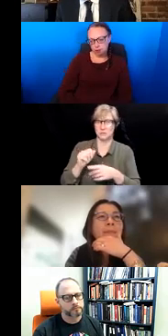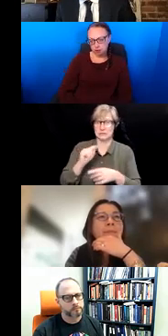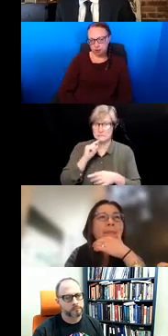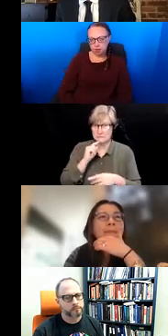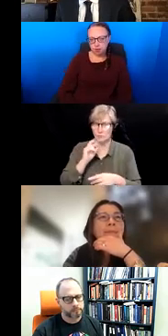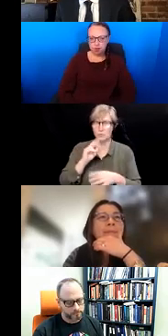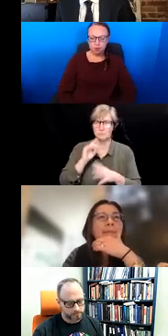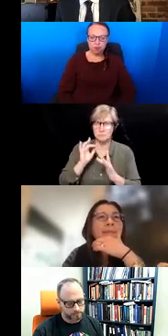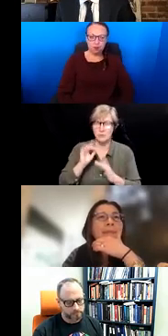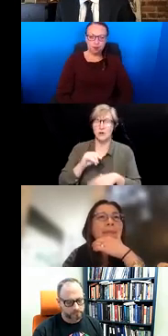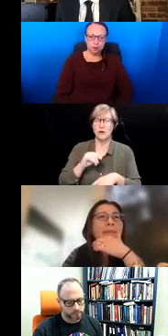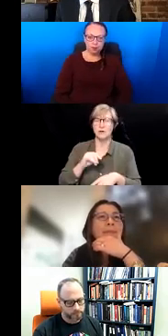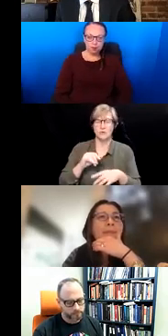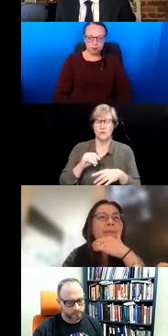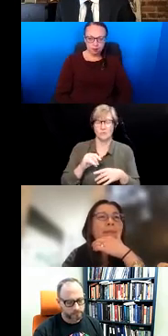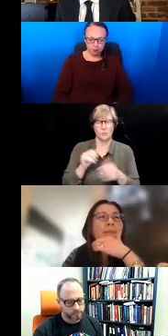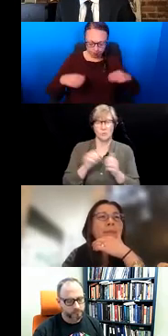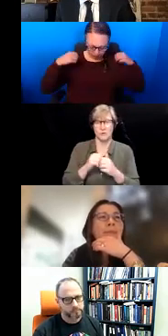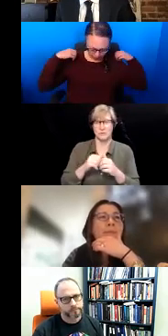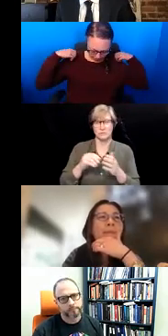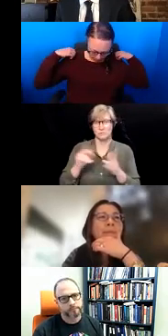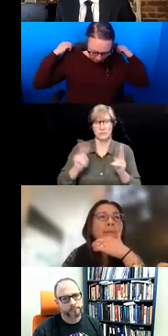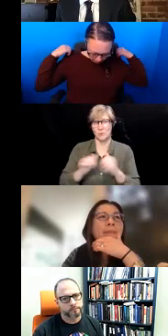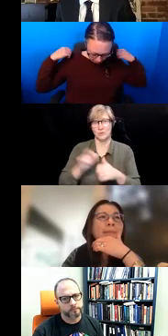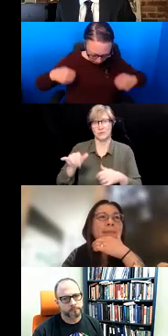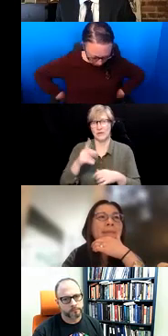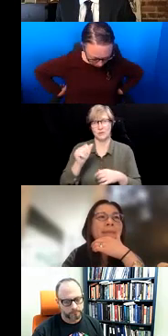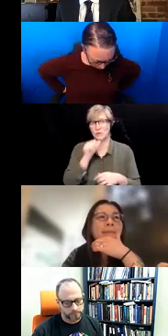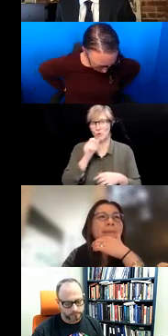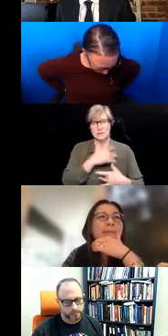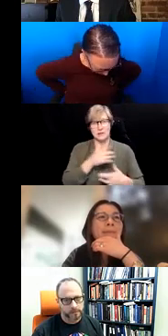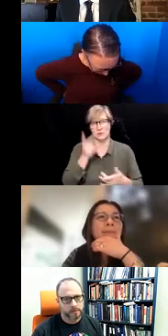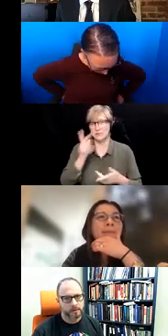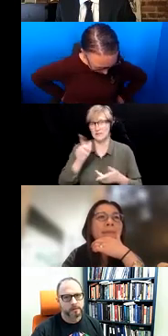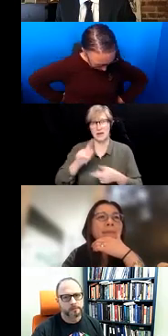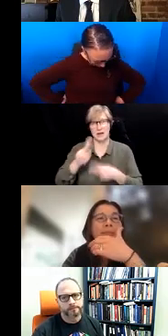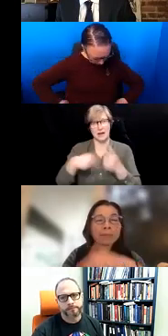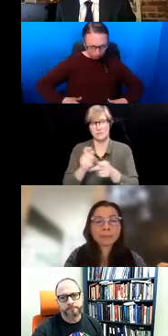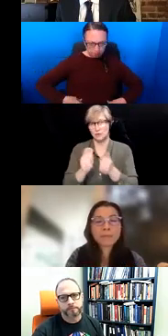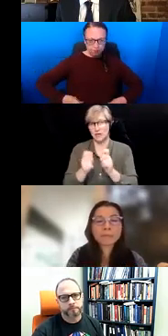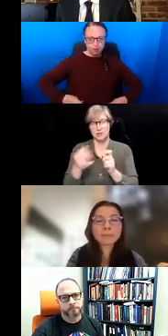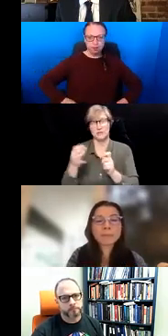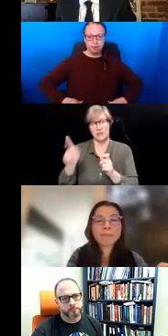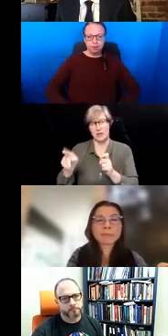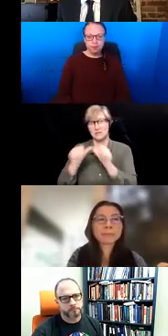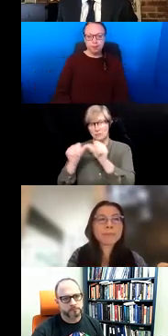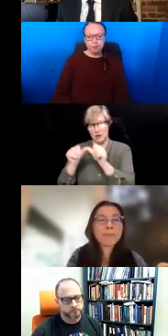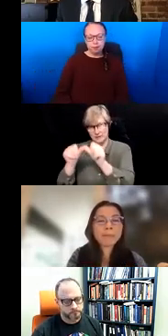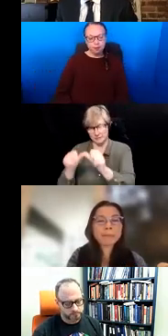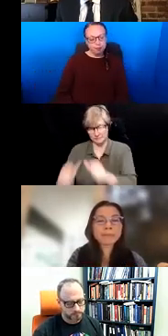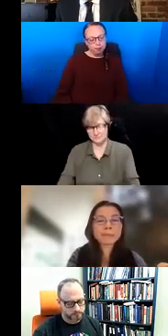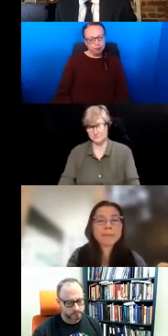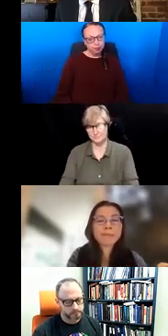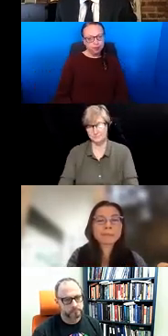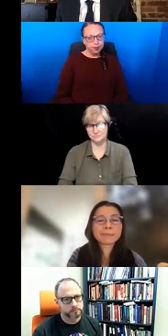who don't typically have these kinds of changes in aphasia severity at the chronic phase. All right, so